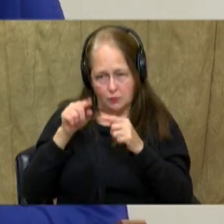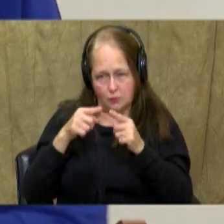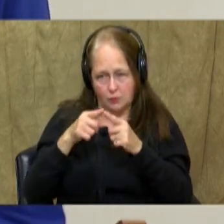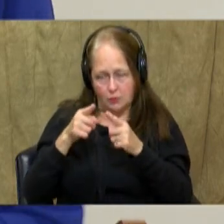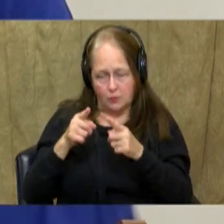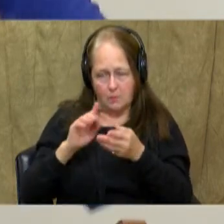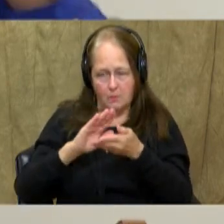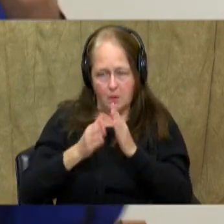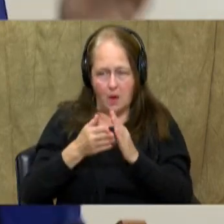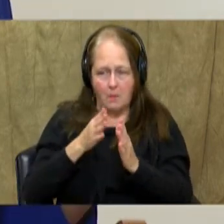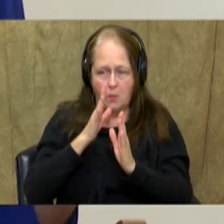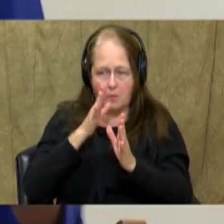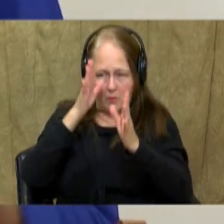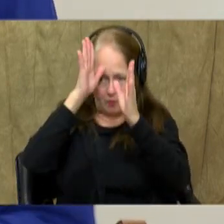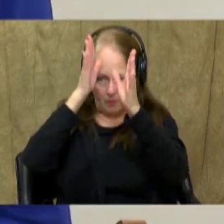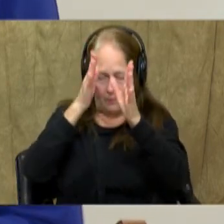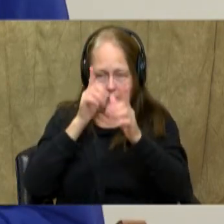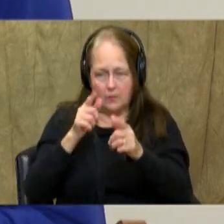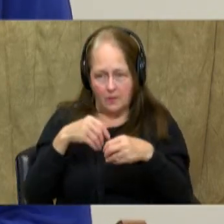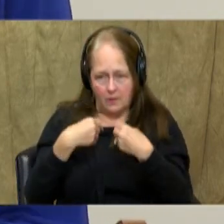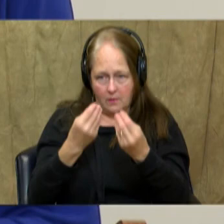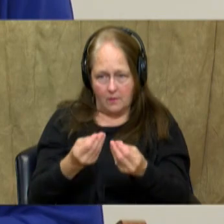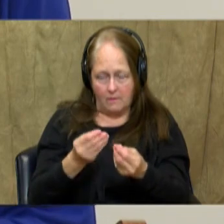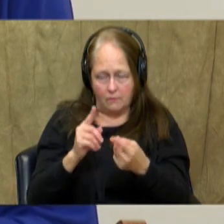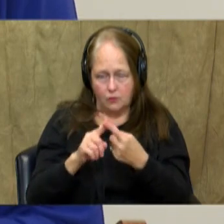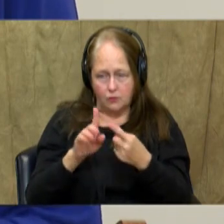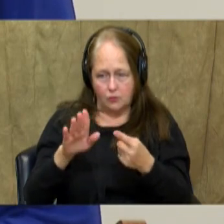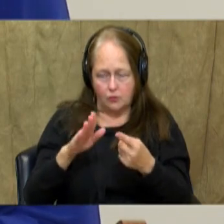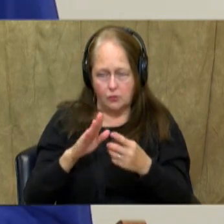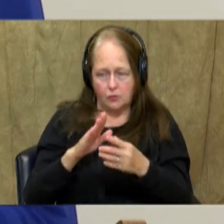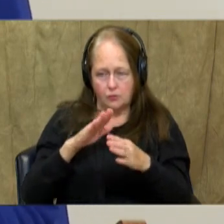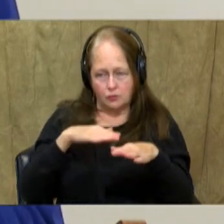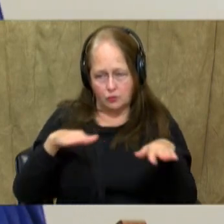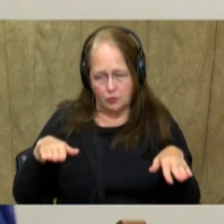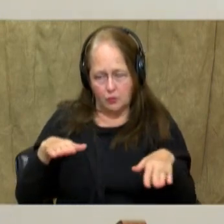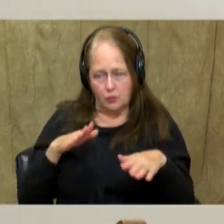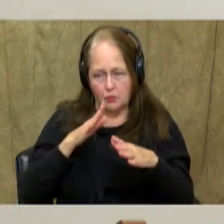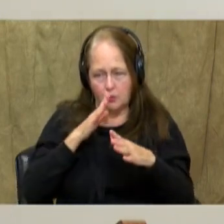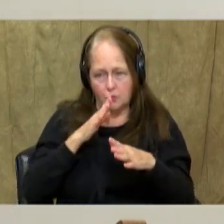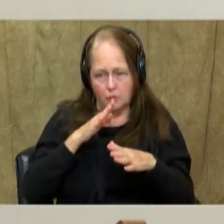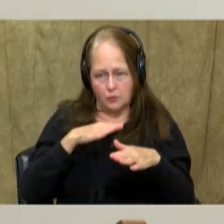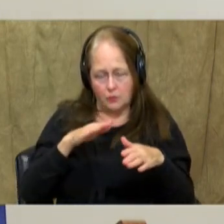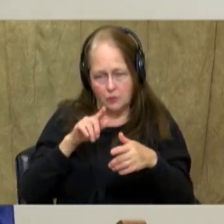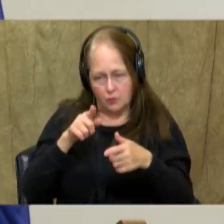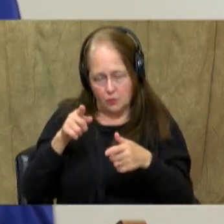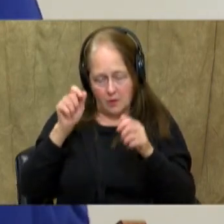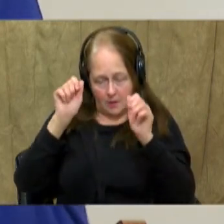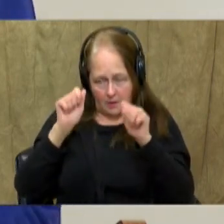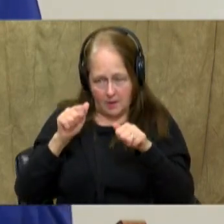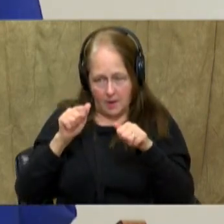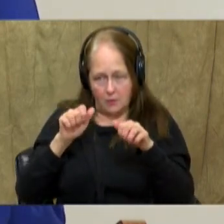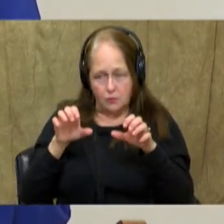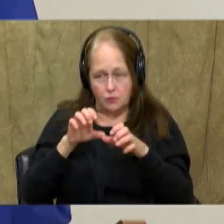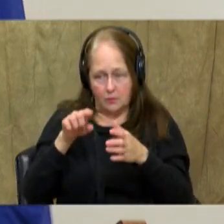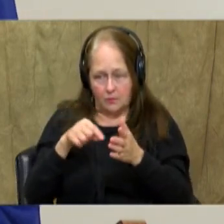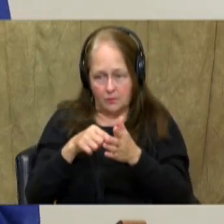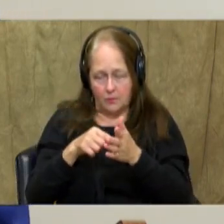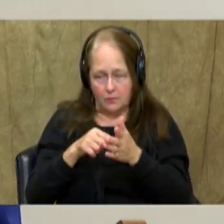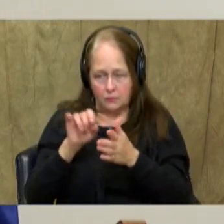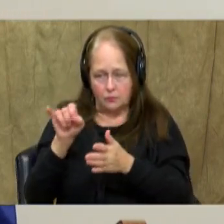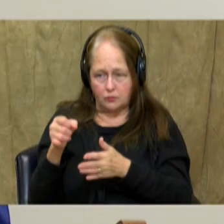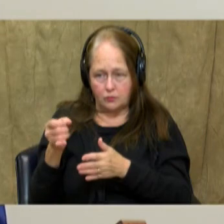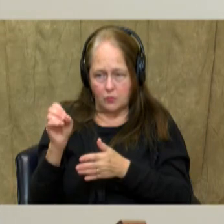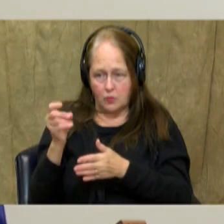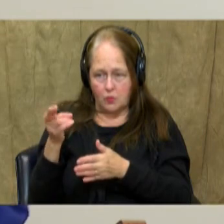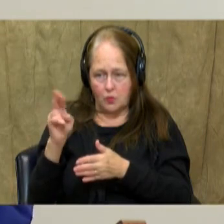are a grandparent, you can pass this down to your grandchildren. So if you are able to do that, if you're able to start a journal